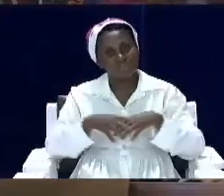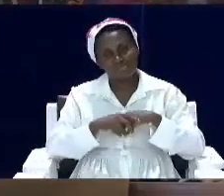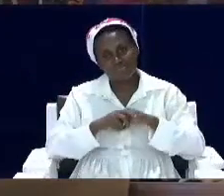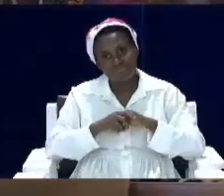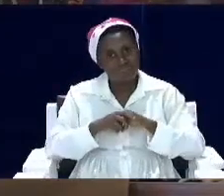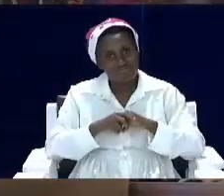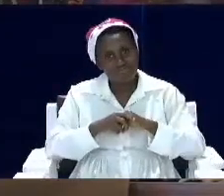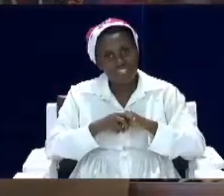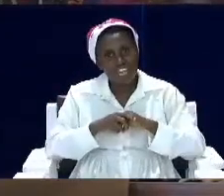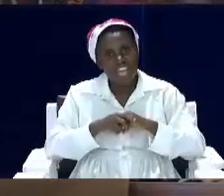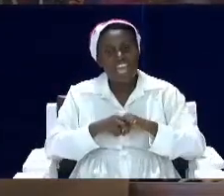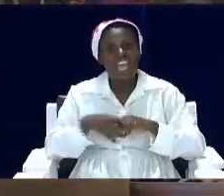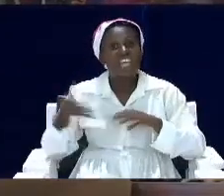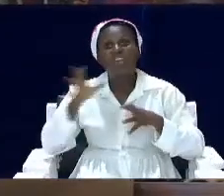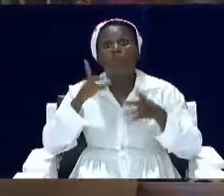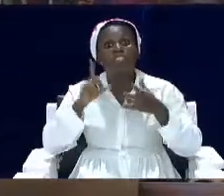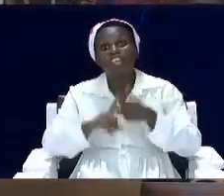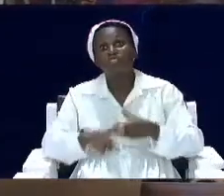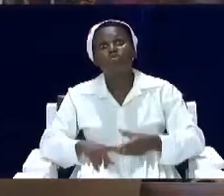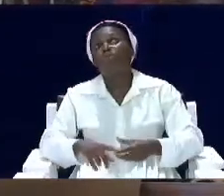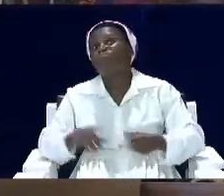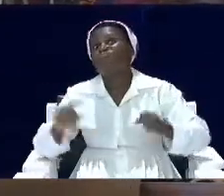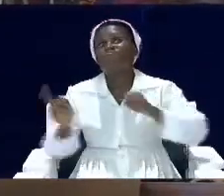They were ready to stone Moses.